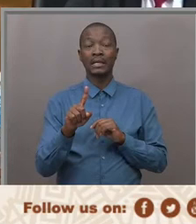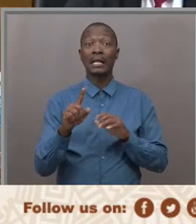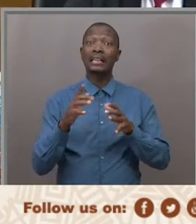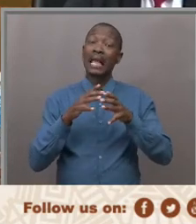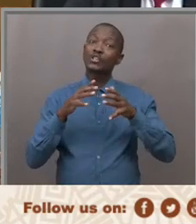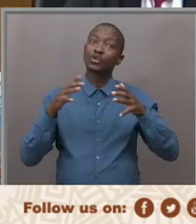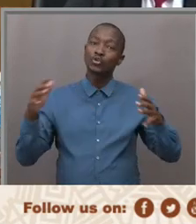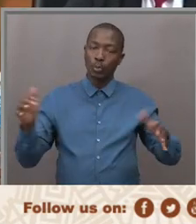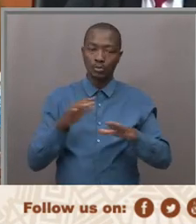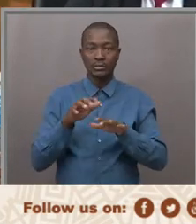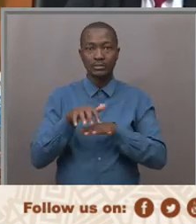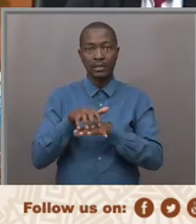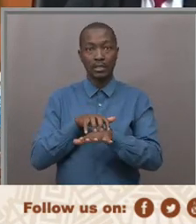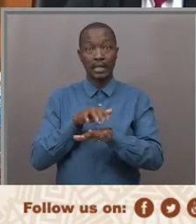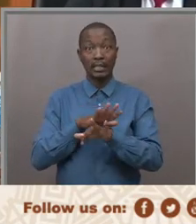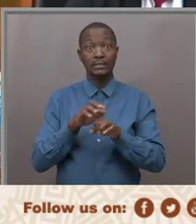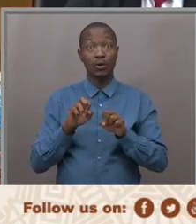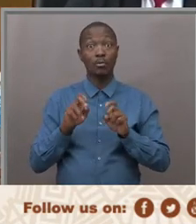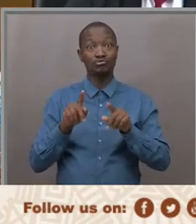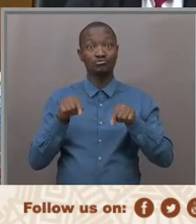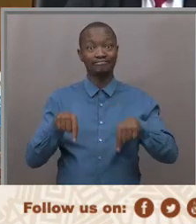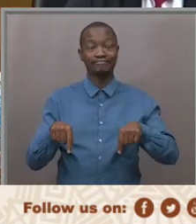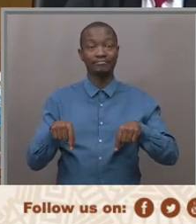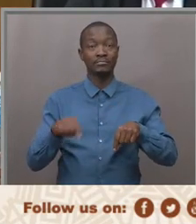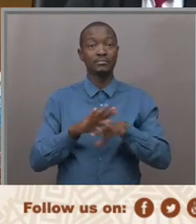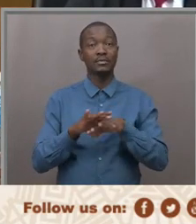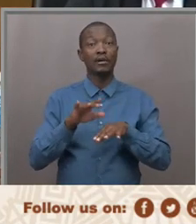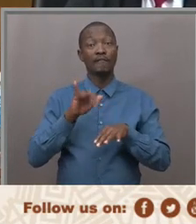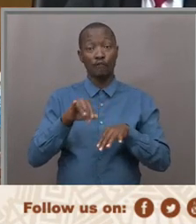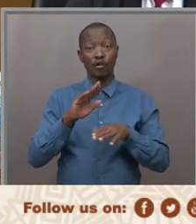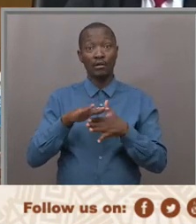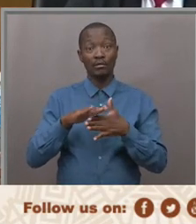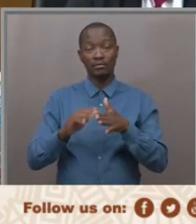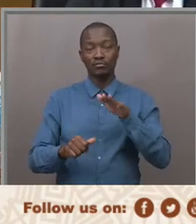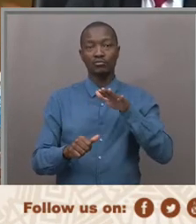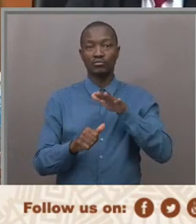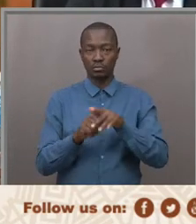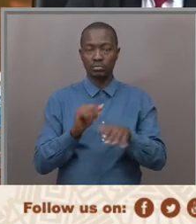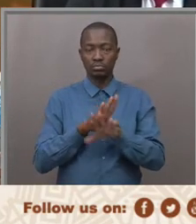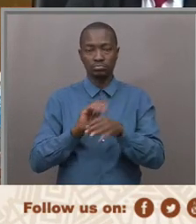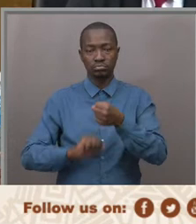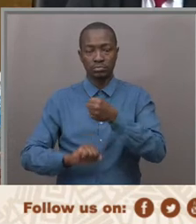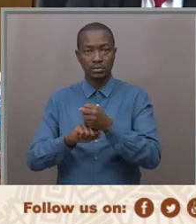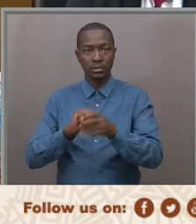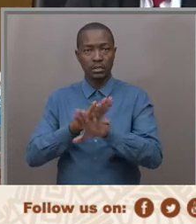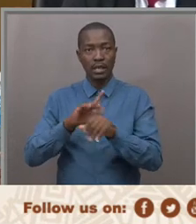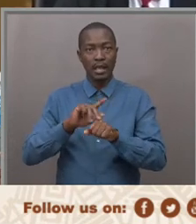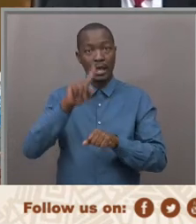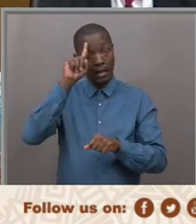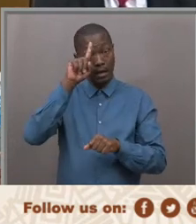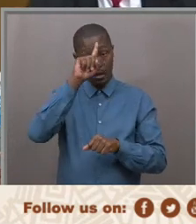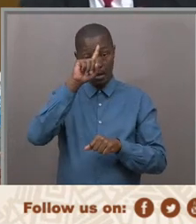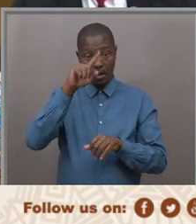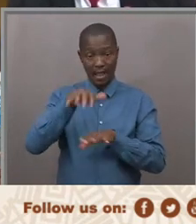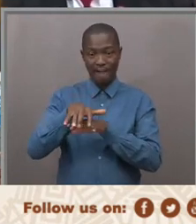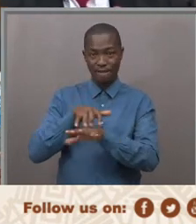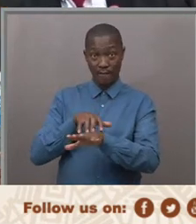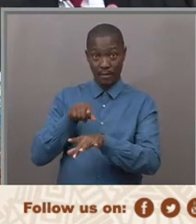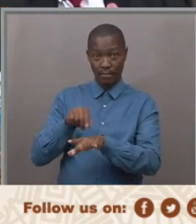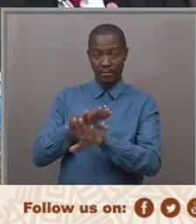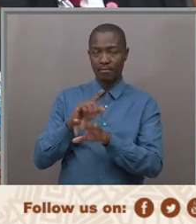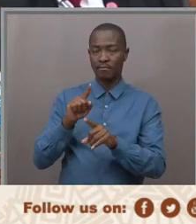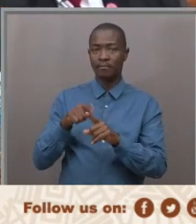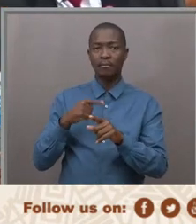agricultural potential. And for that reason, we have been supporting black farmers and agro-processors. I made a commitment